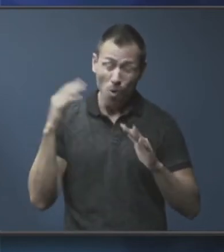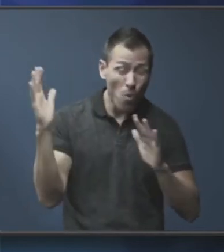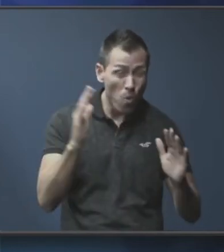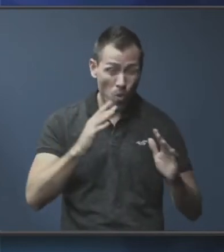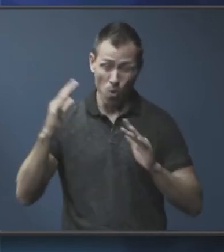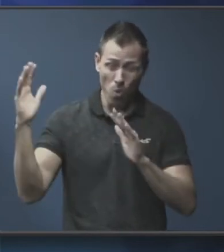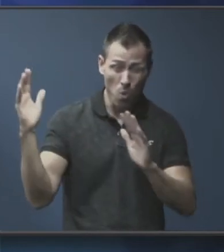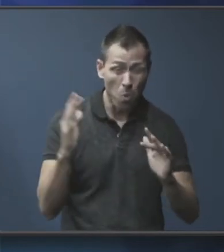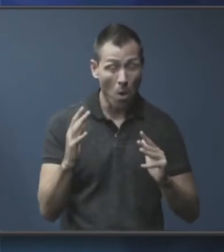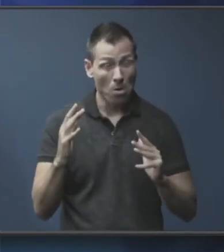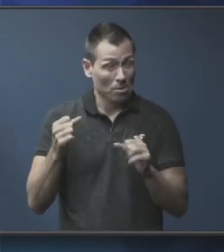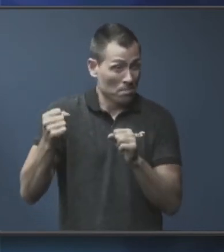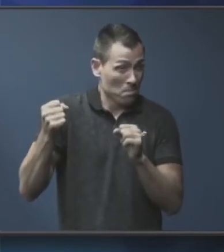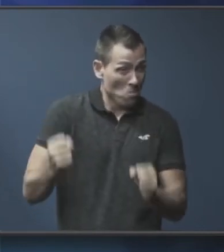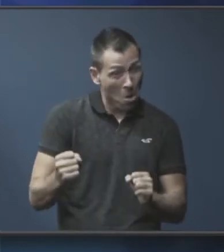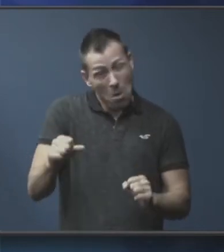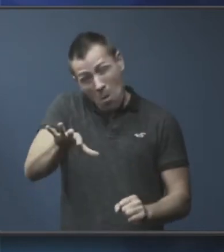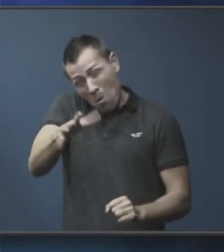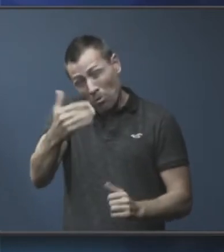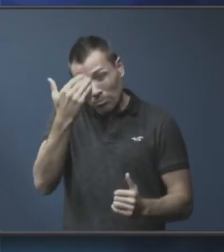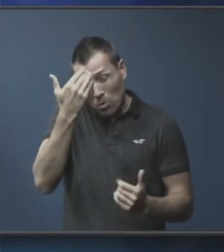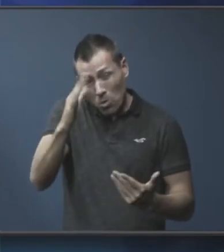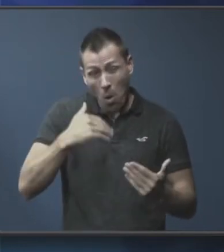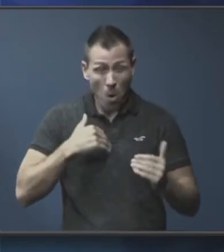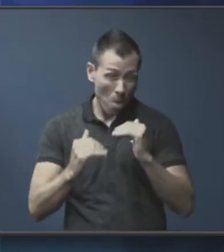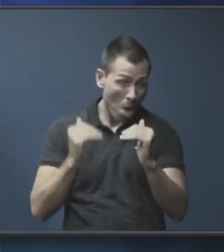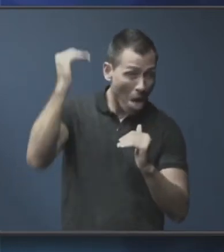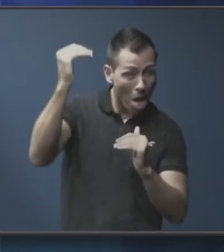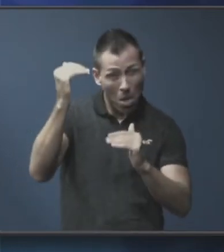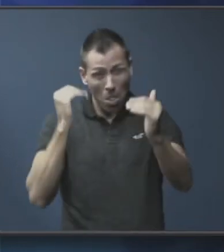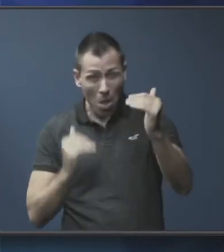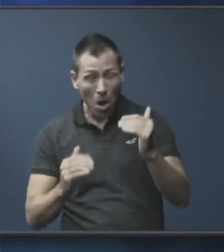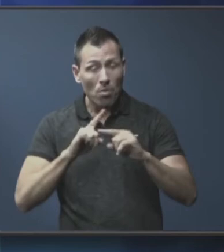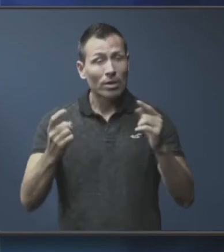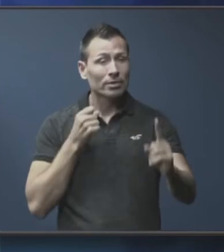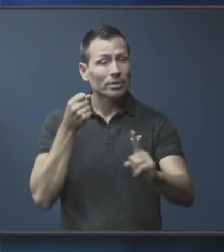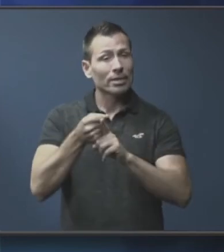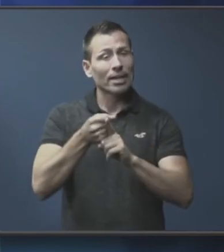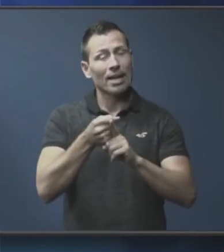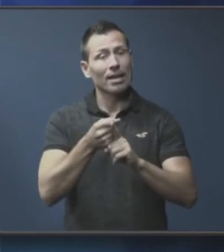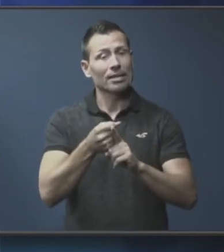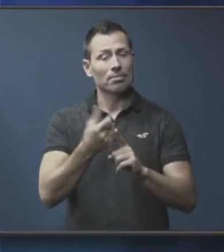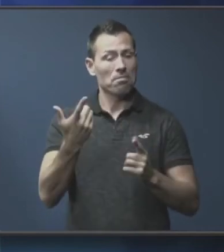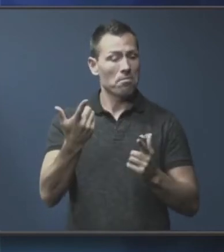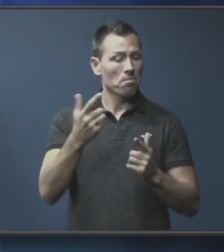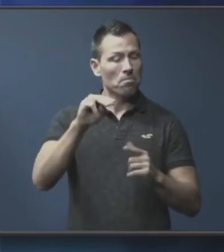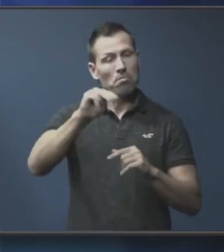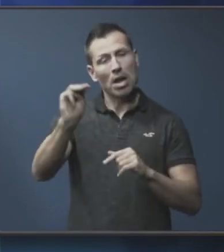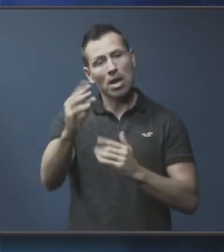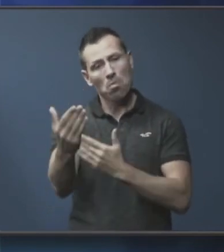Sunday late night or Monday morning. Thank you. Any other questions?